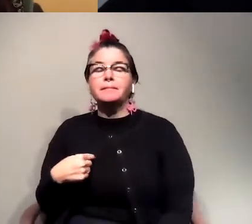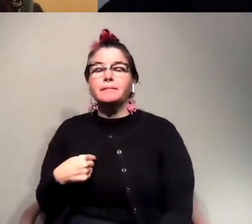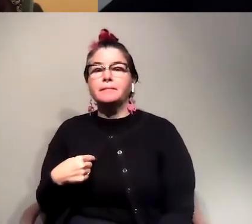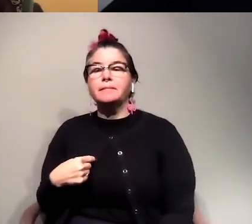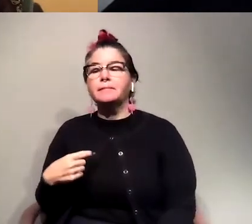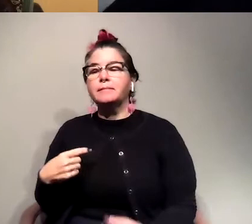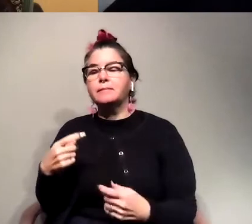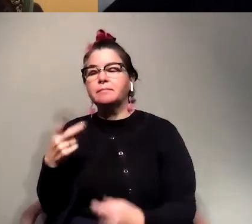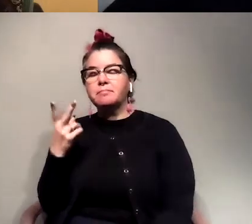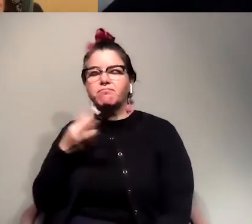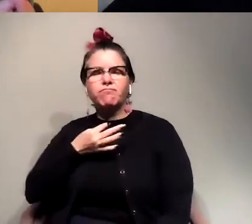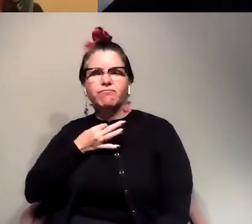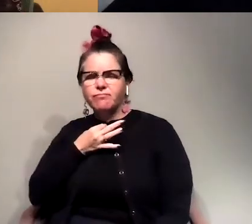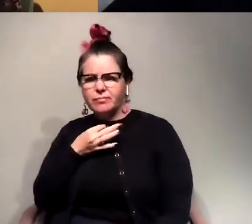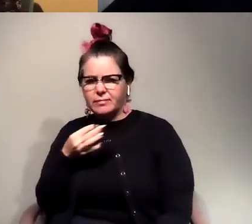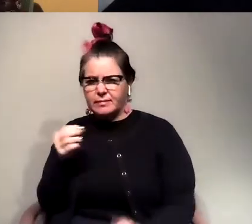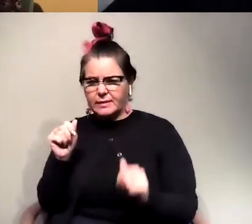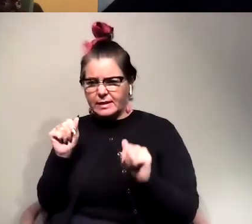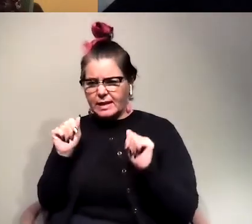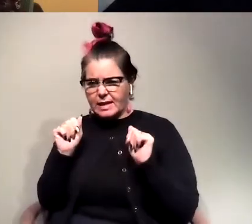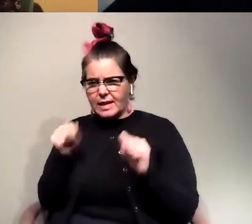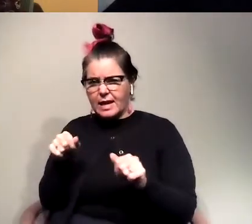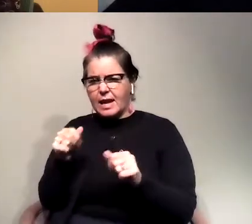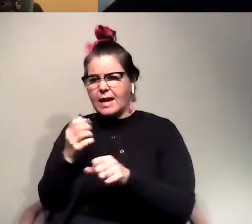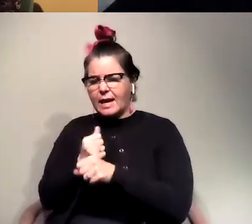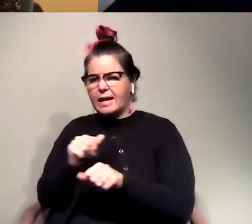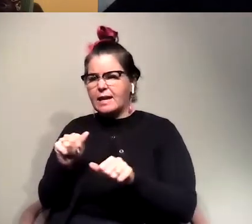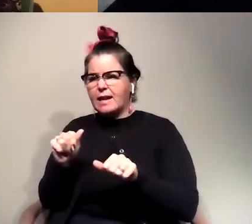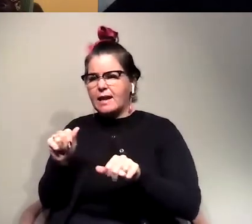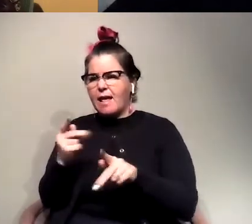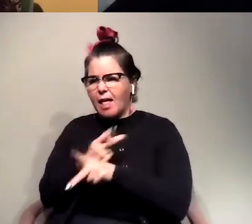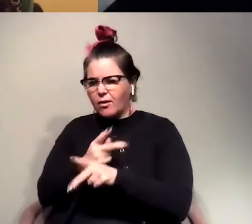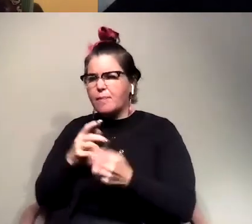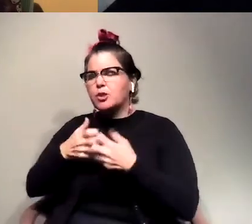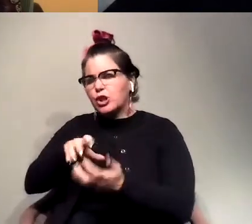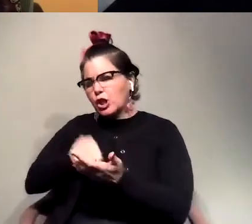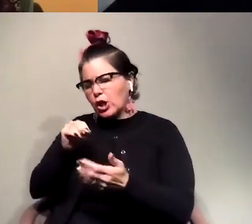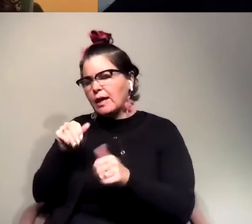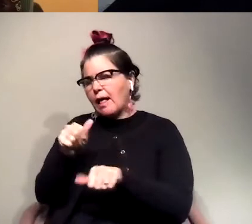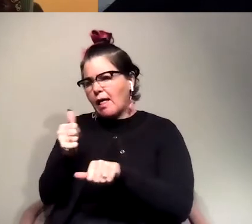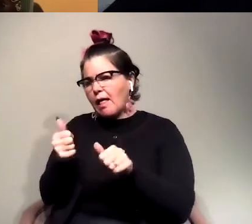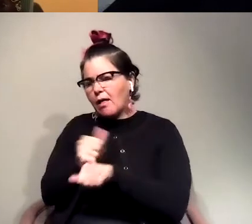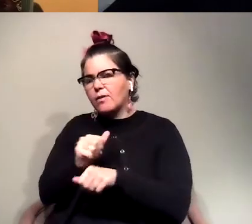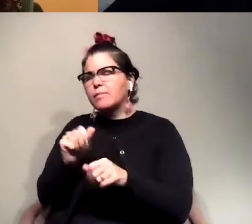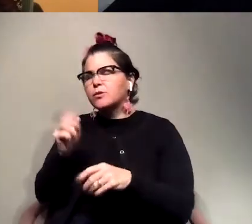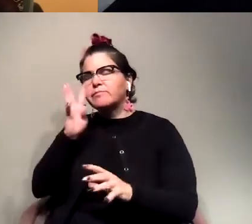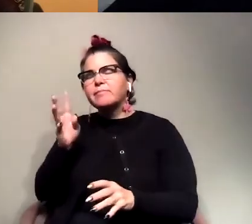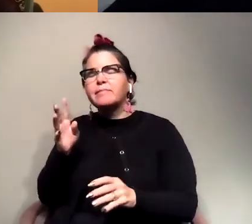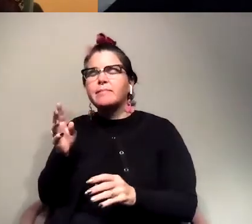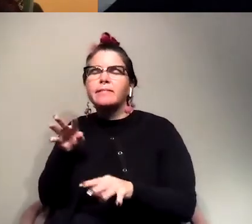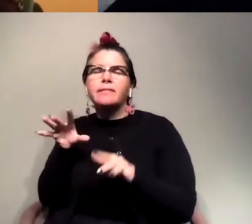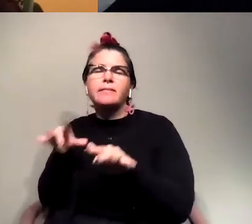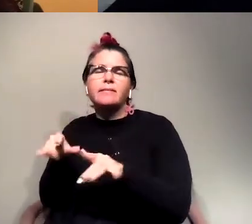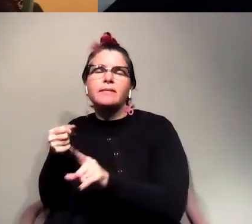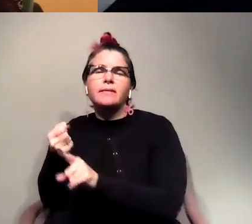to see if I could get an algorithm, machine learning algorithm, to generate pickup lines. And so